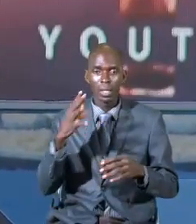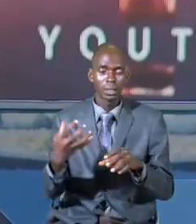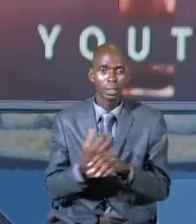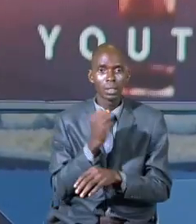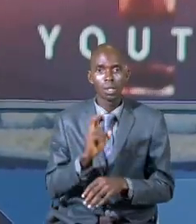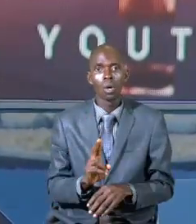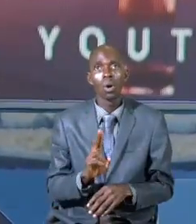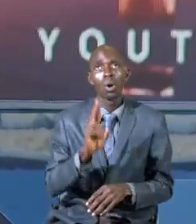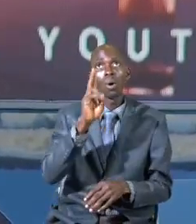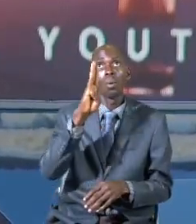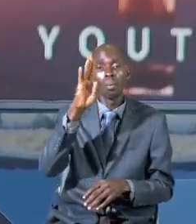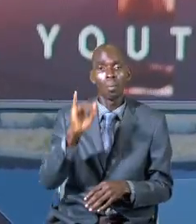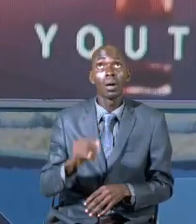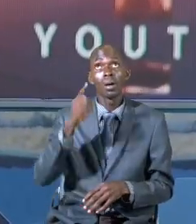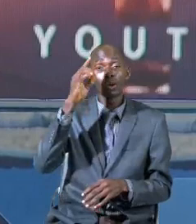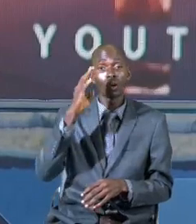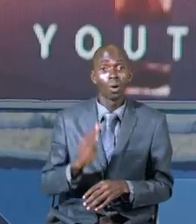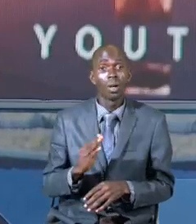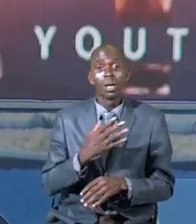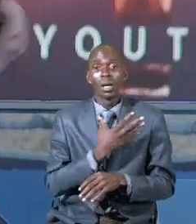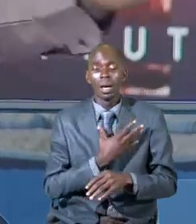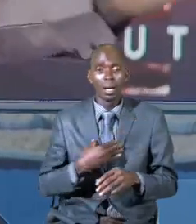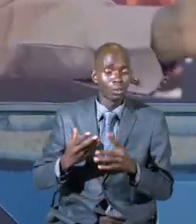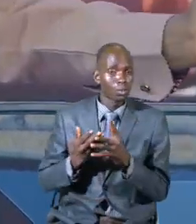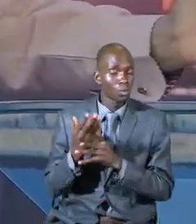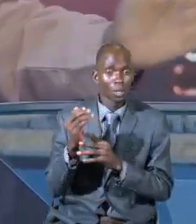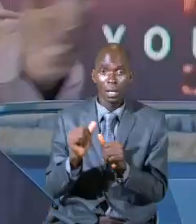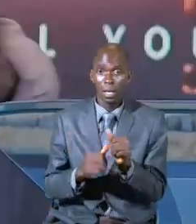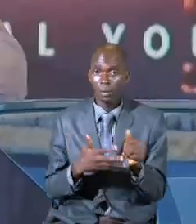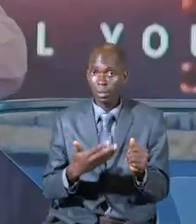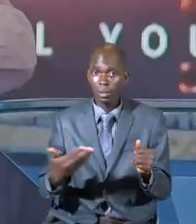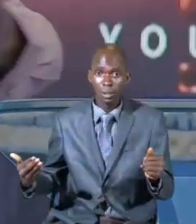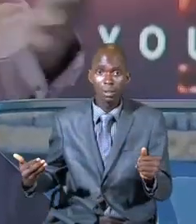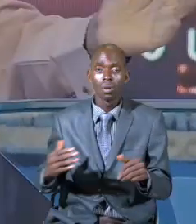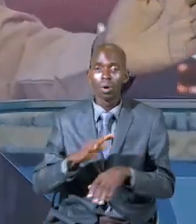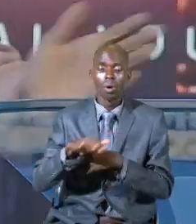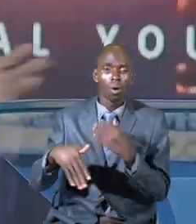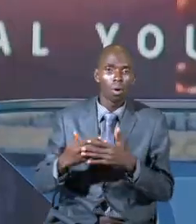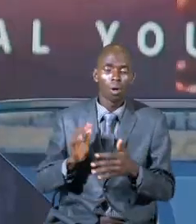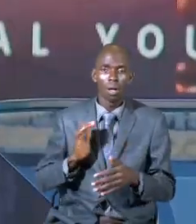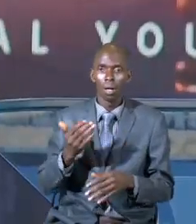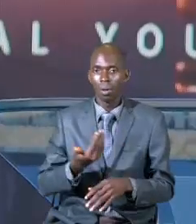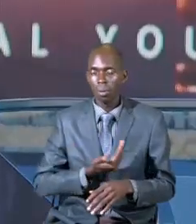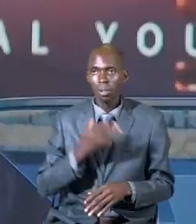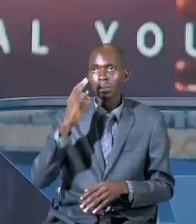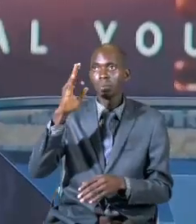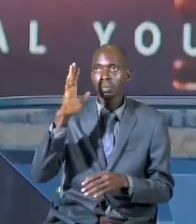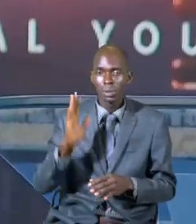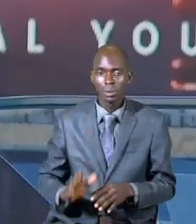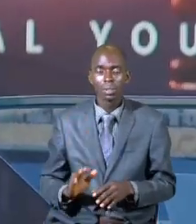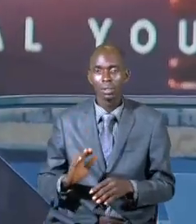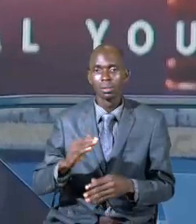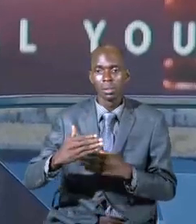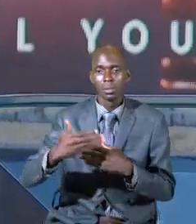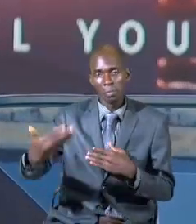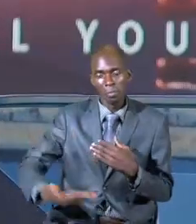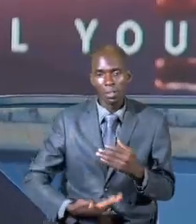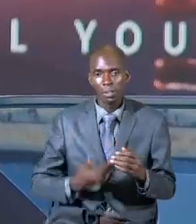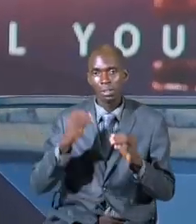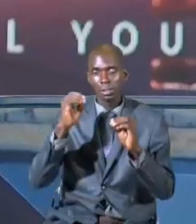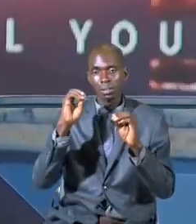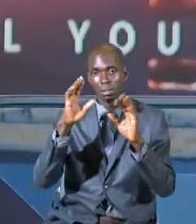God. And through everything, all our ministers and guest speakers are sharing with you, and what the